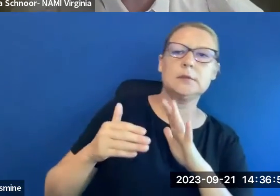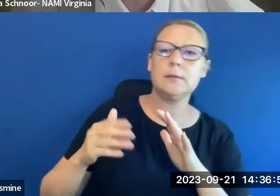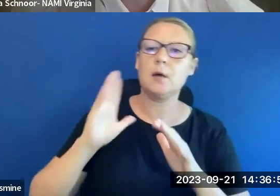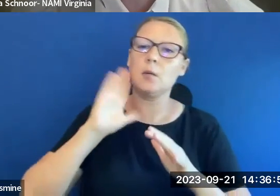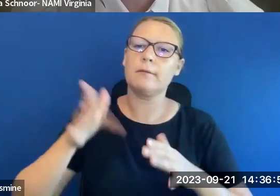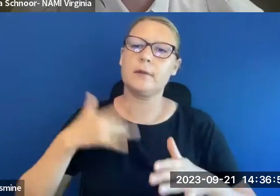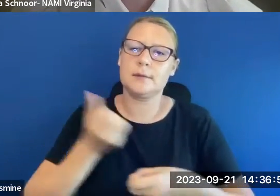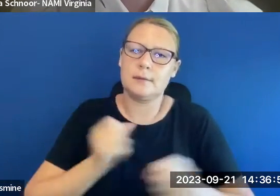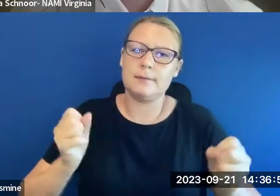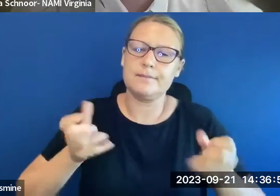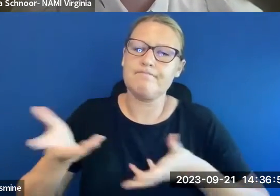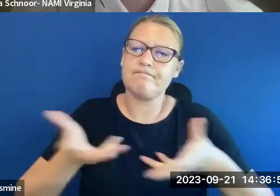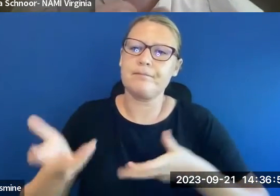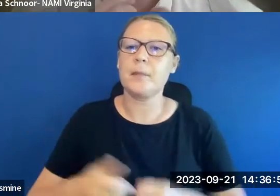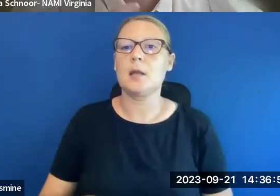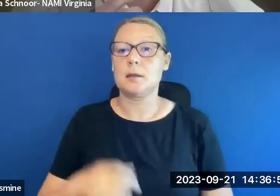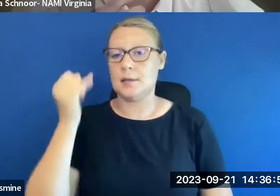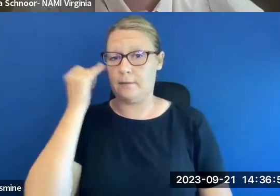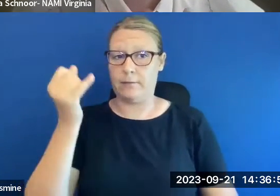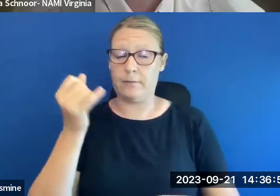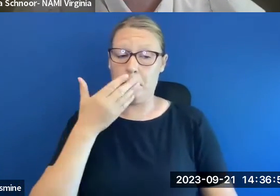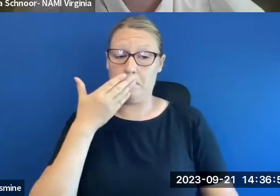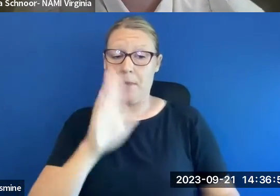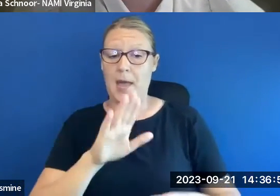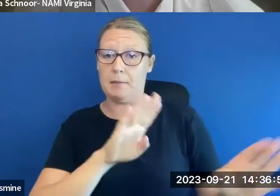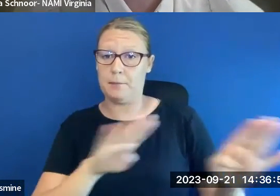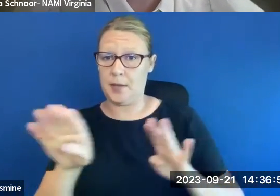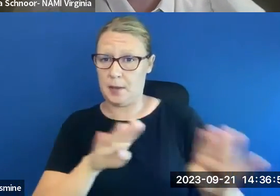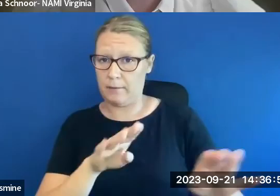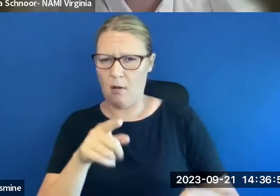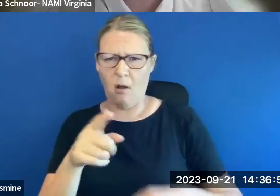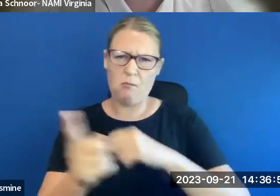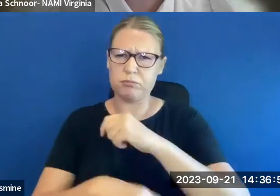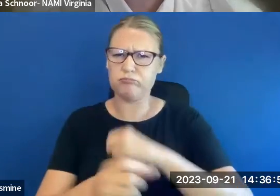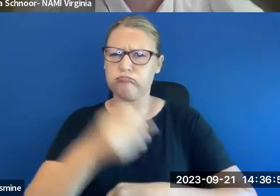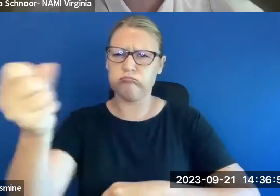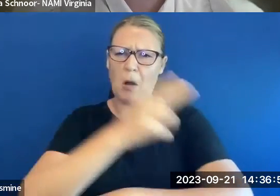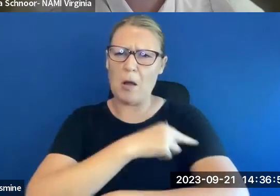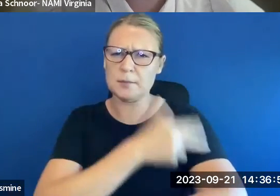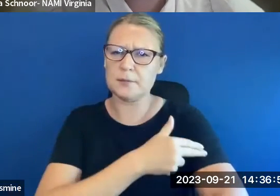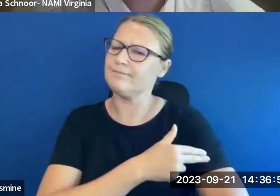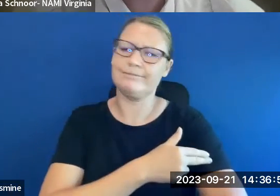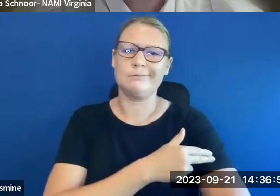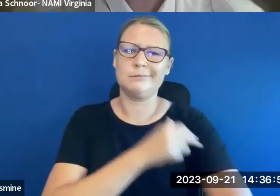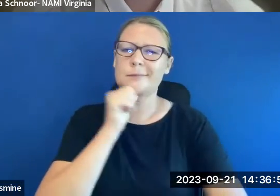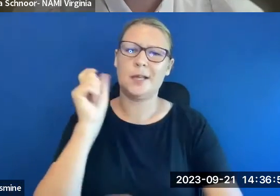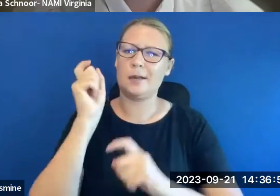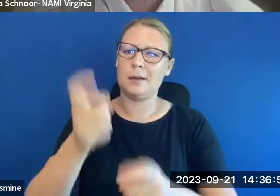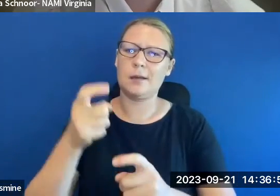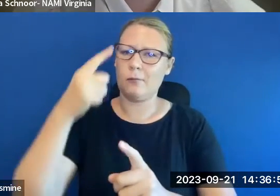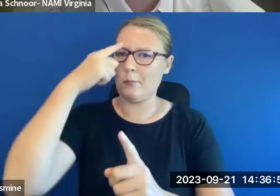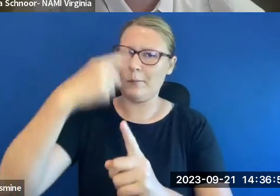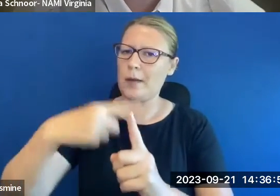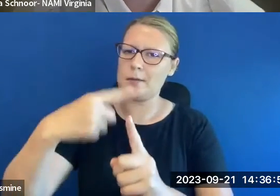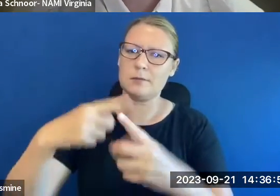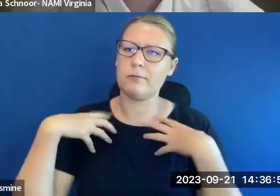behavior it really cannot bring about helpful, positive recovery. It